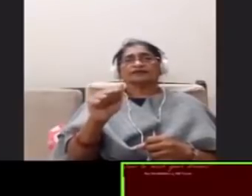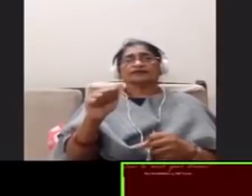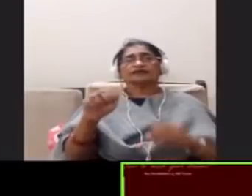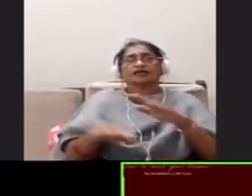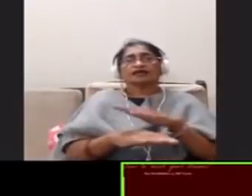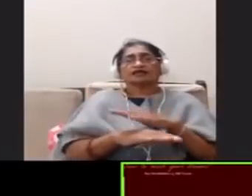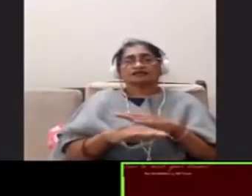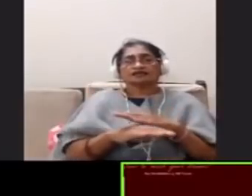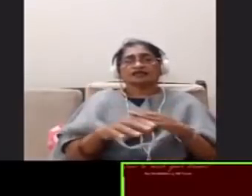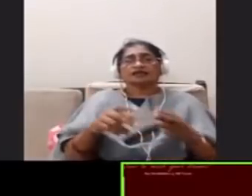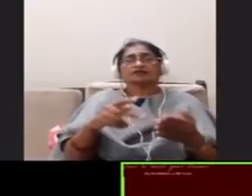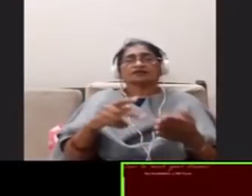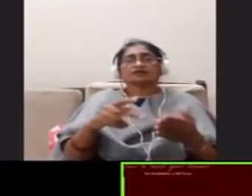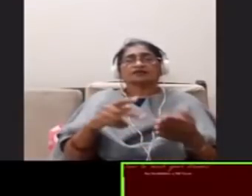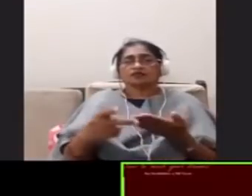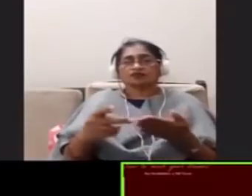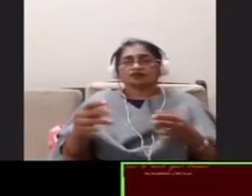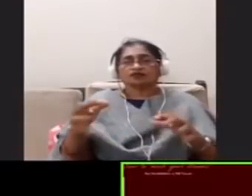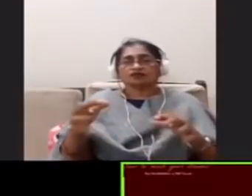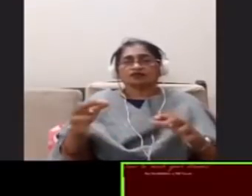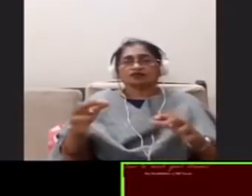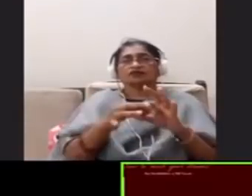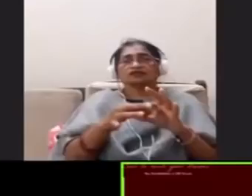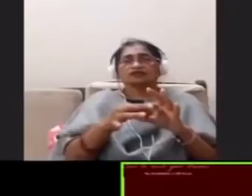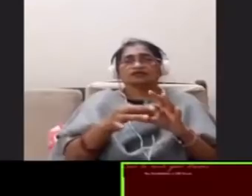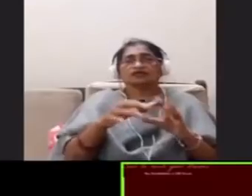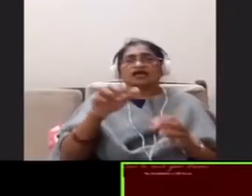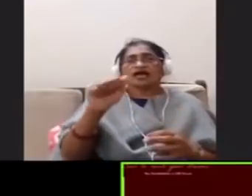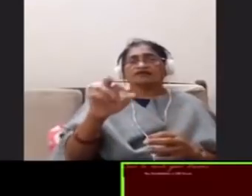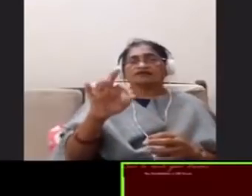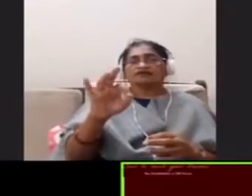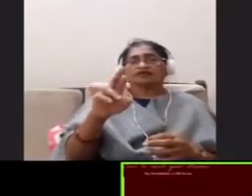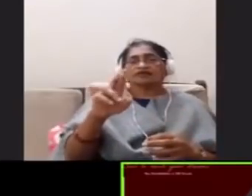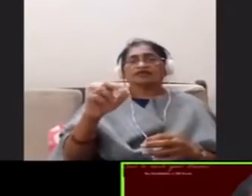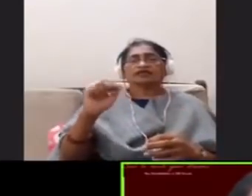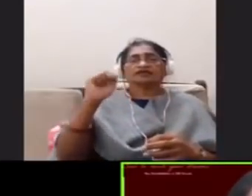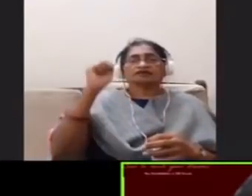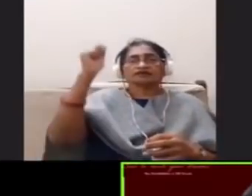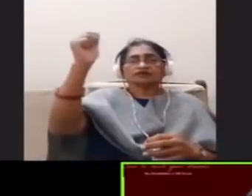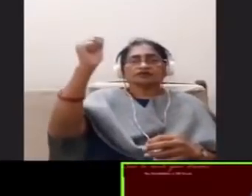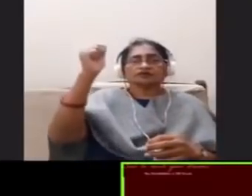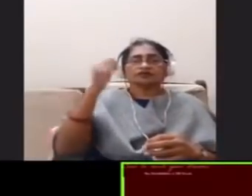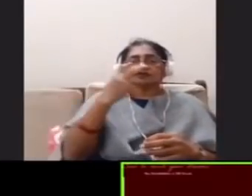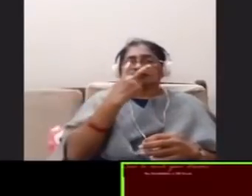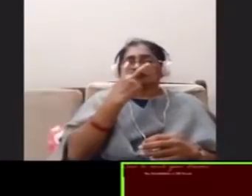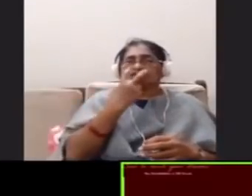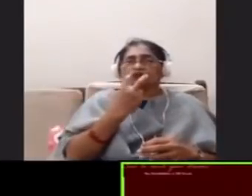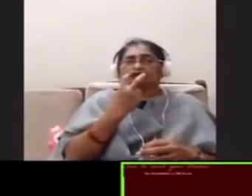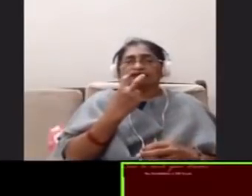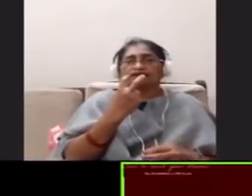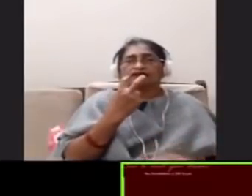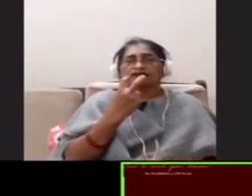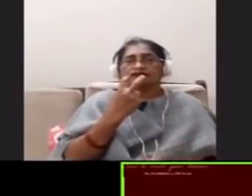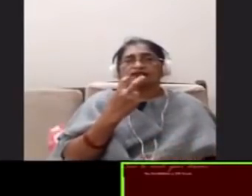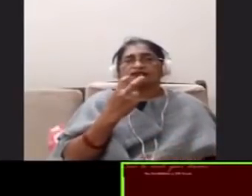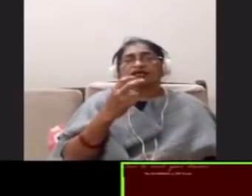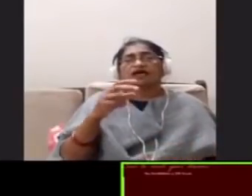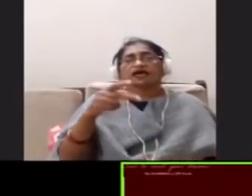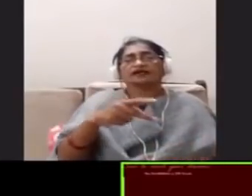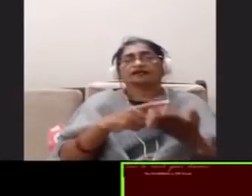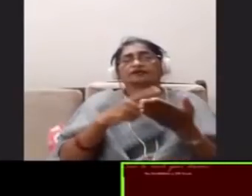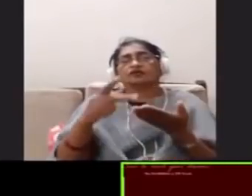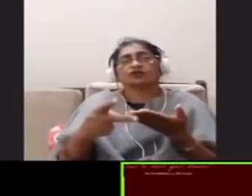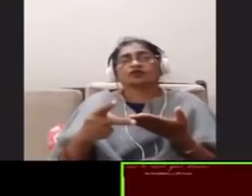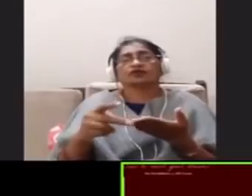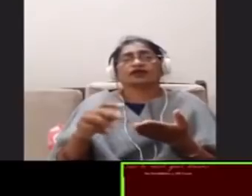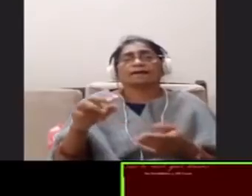regional program coordinator with African Union of the Blind, as well as a program officer and program manager with